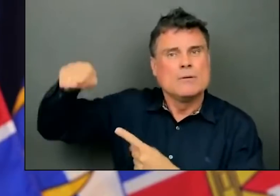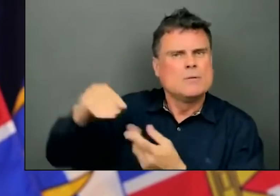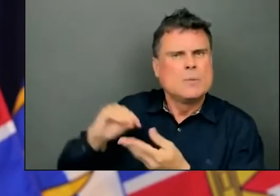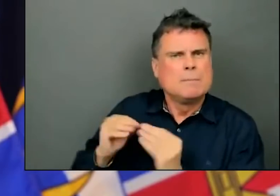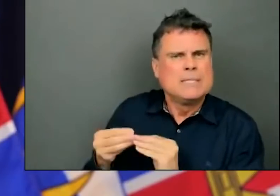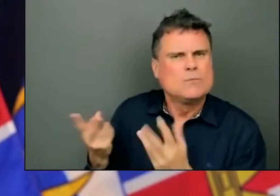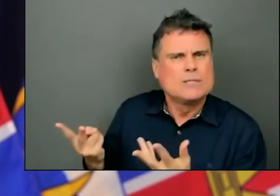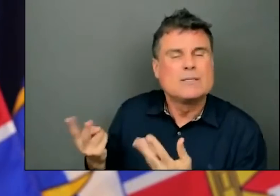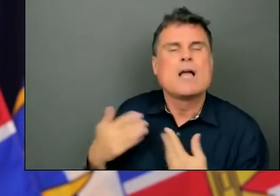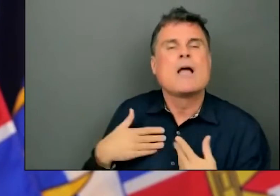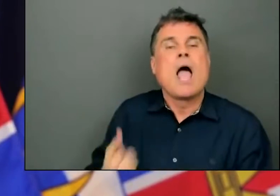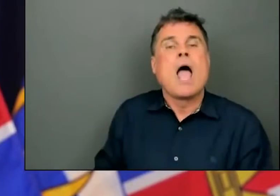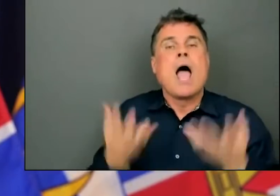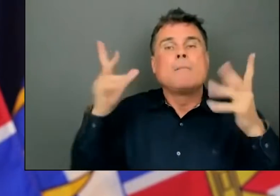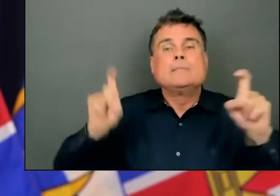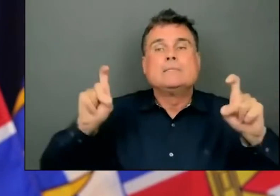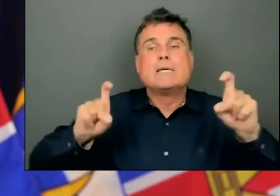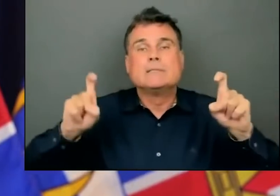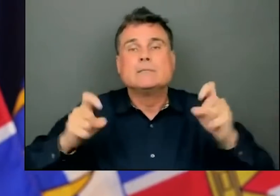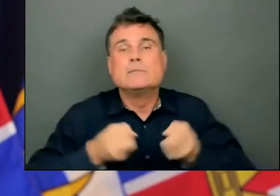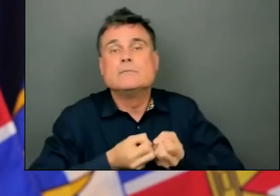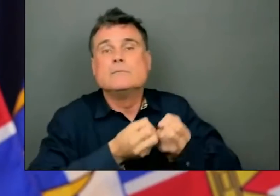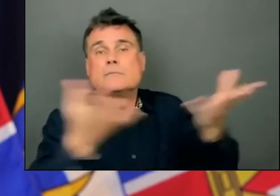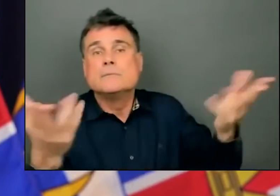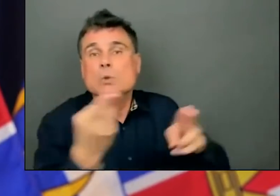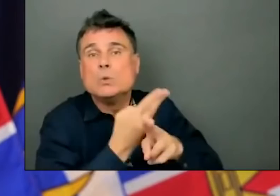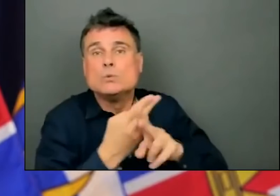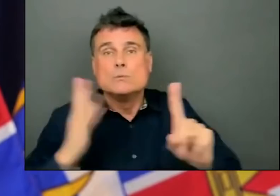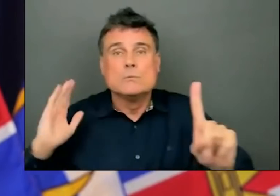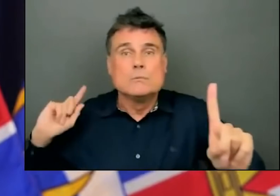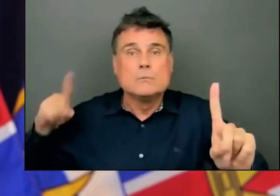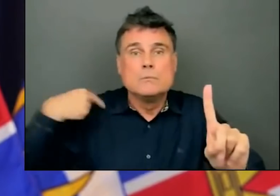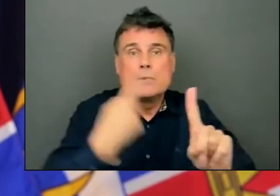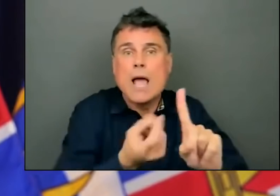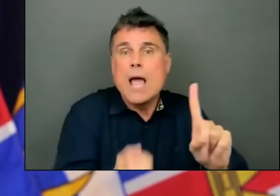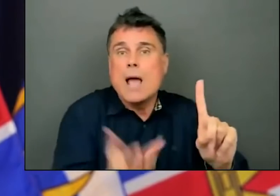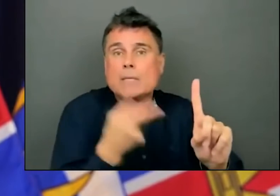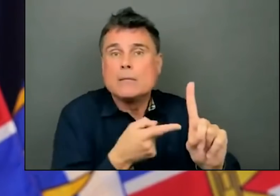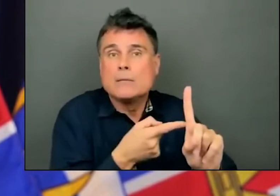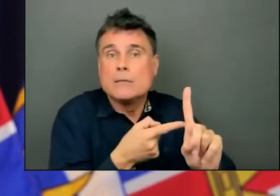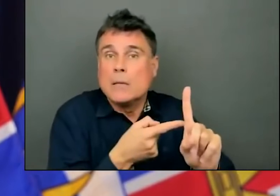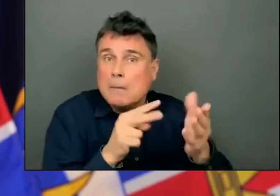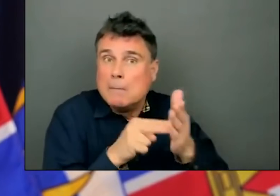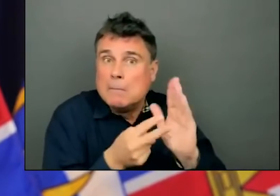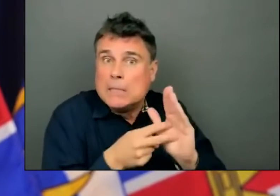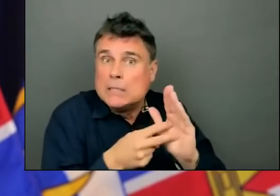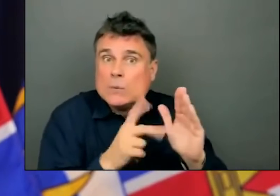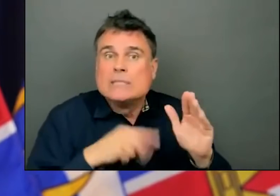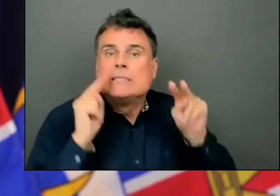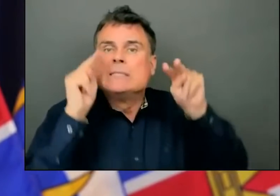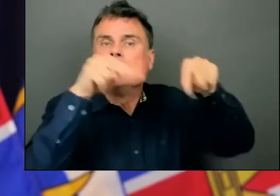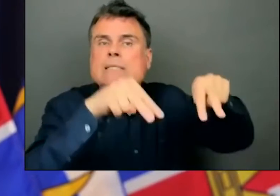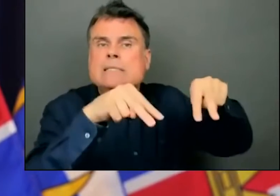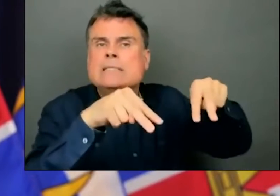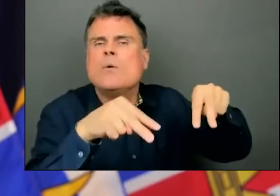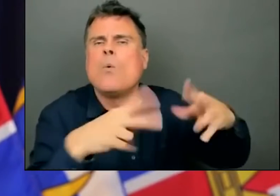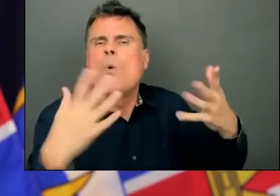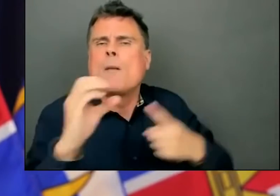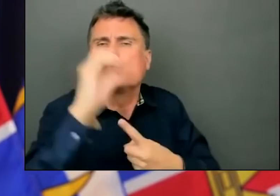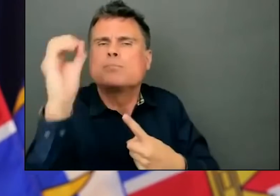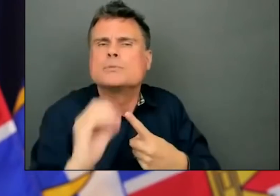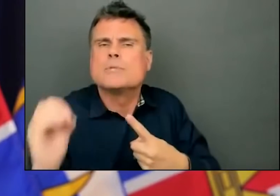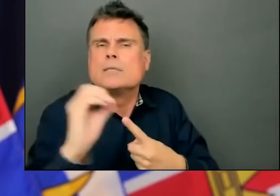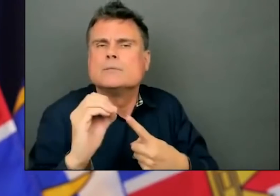used at any point in time. So it doesn't give us a sense of what proportion of people are testing positive. It does give us a little bit